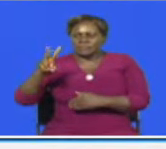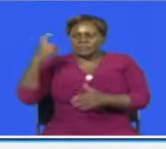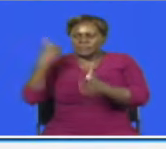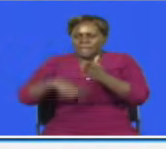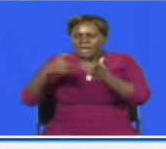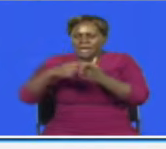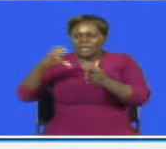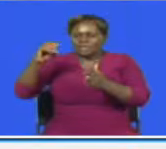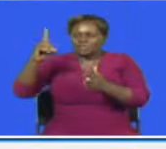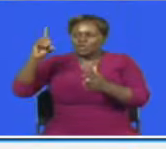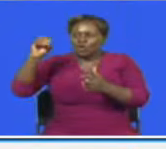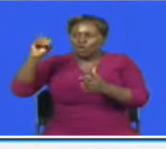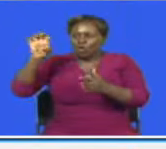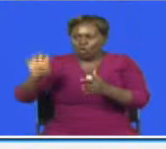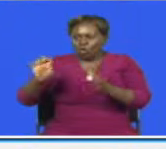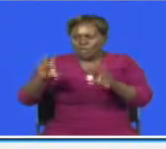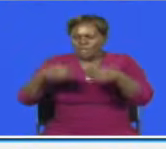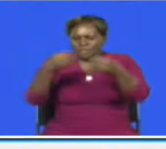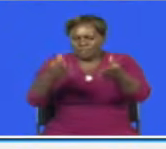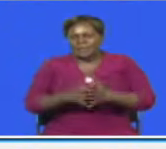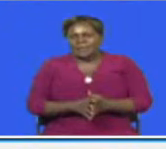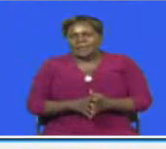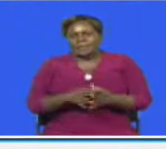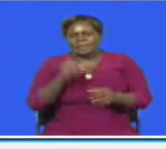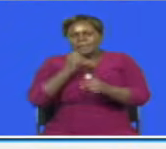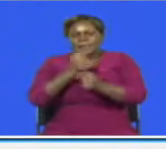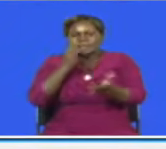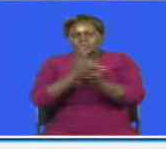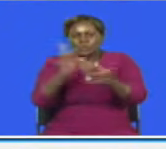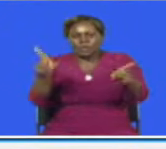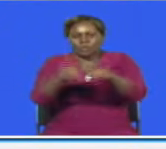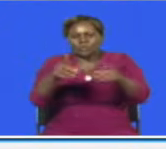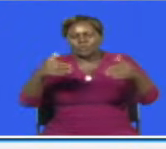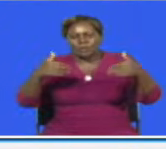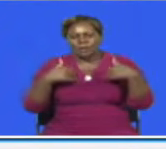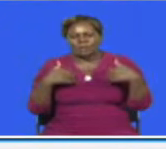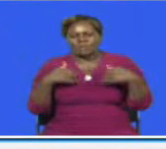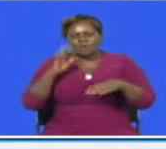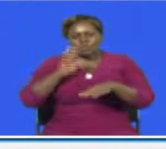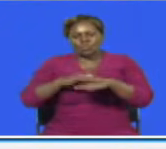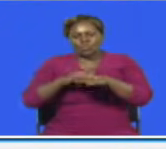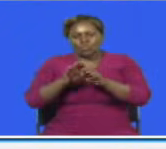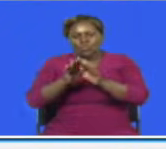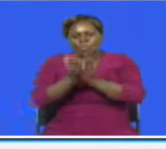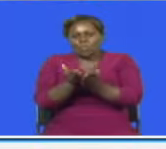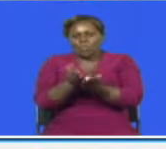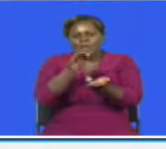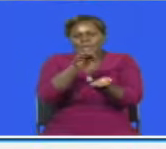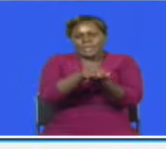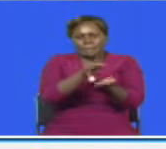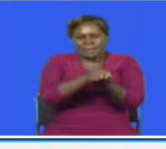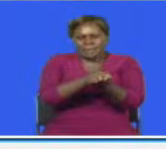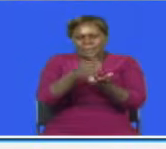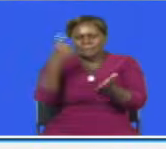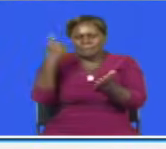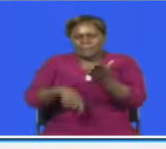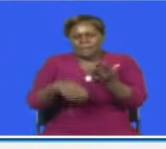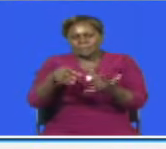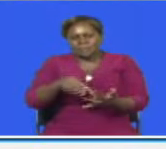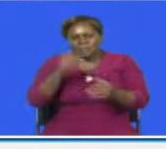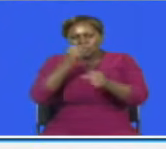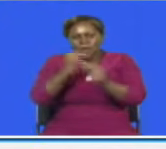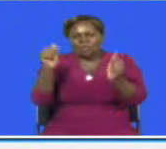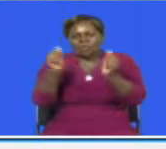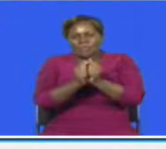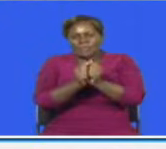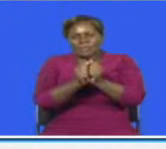tax code is assigned to the service or good that they're offering, and then ensuring that they also have appropriate bookkeeping in place and tax specialists that they work with,